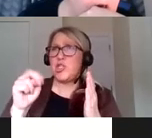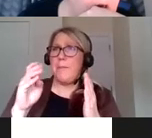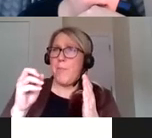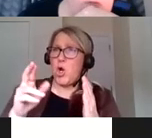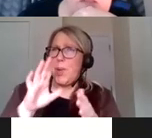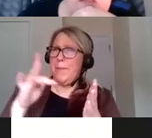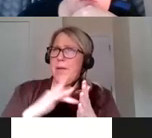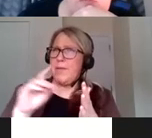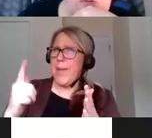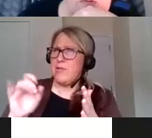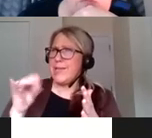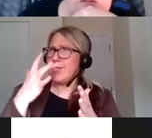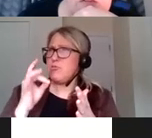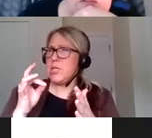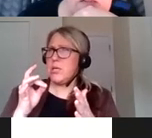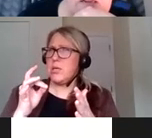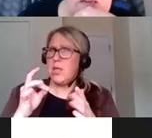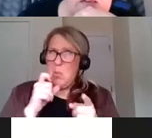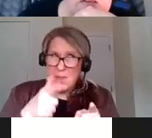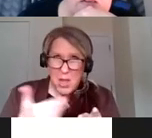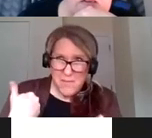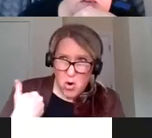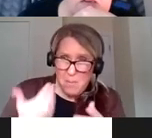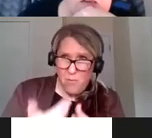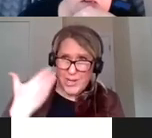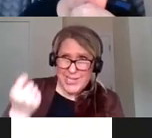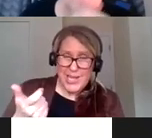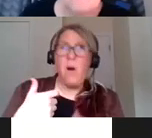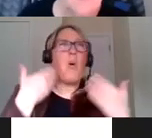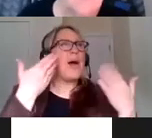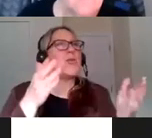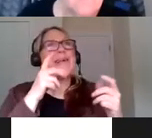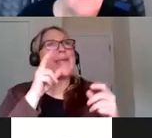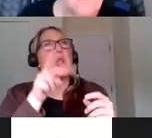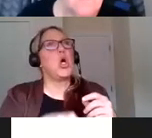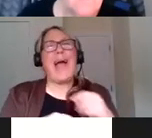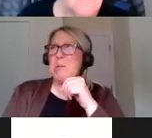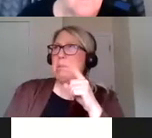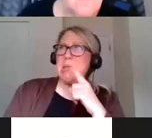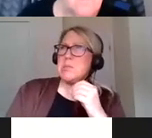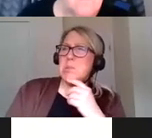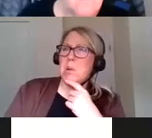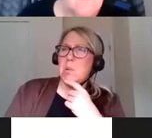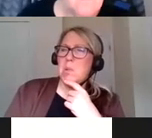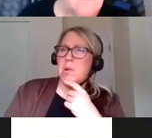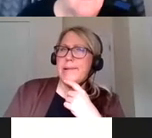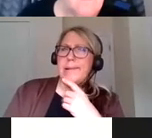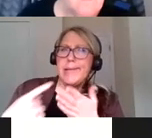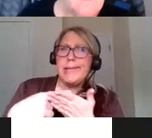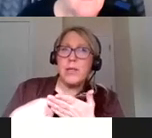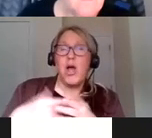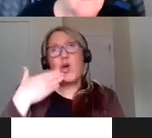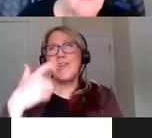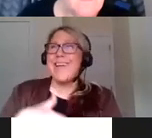interesting. That was it there before though? Before I deleted the tag? Oh, I don't know. I didn't look. I don't think it was. Good times, guys.